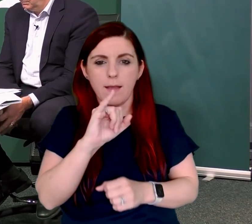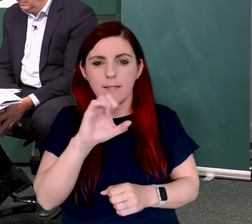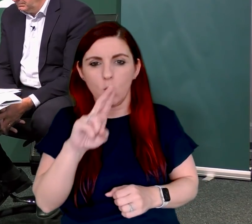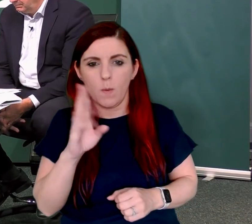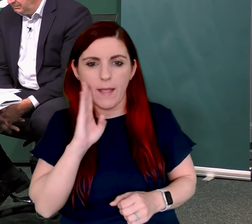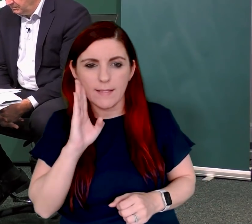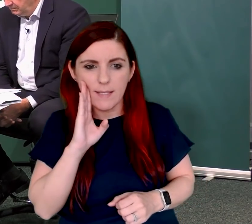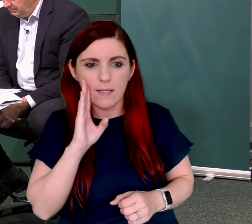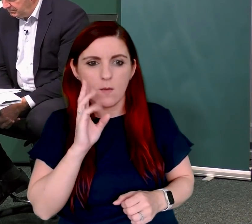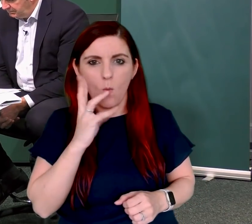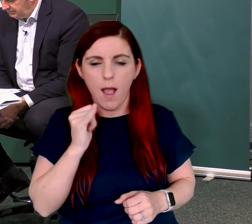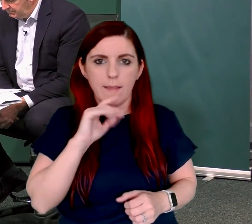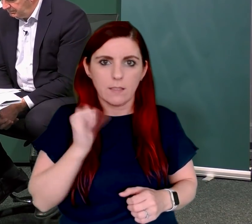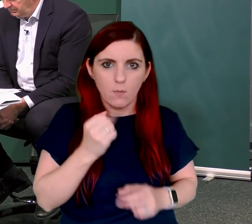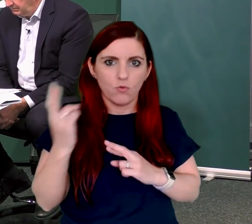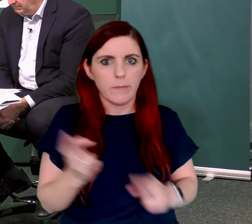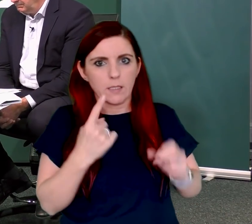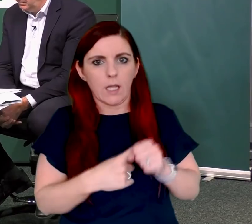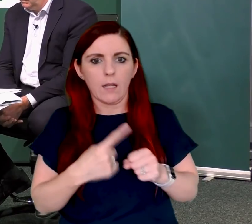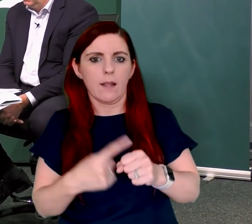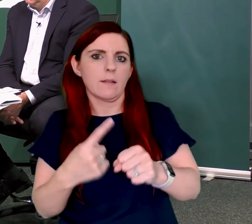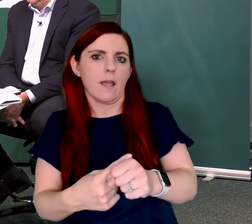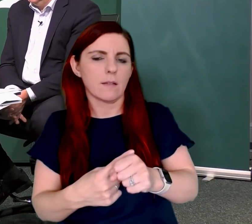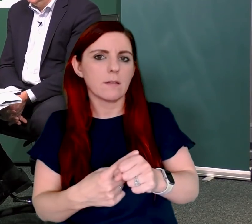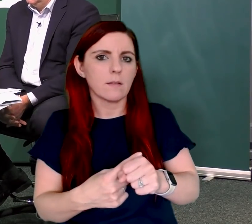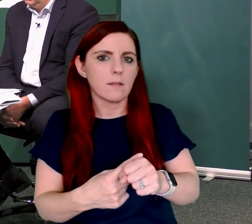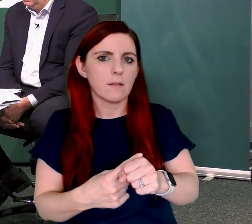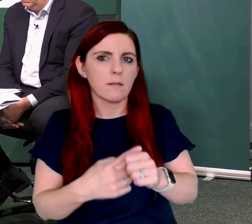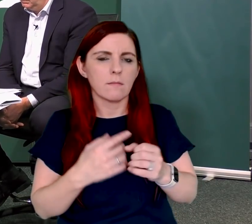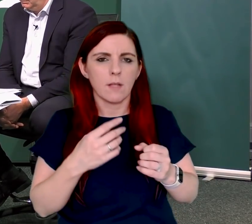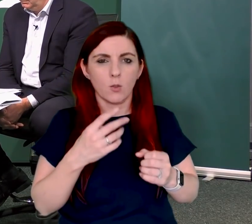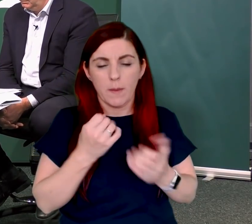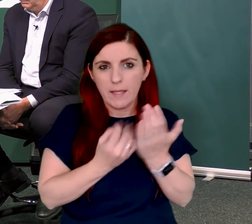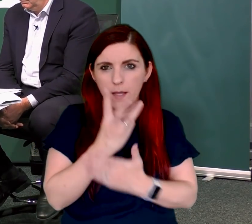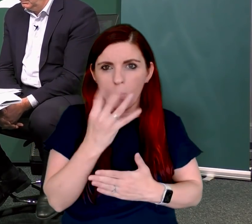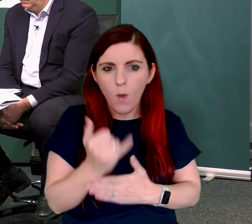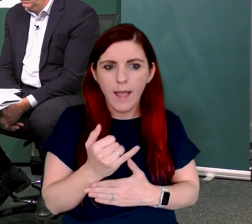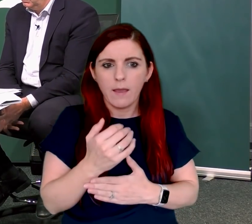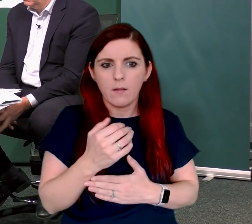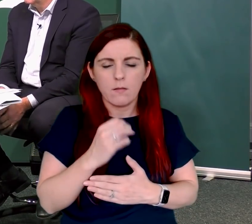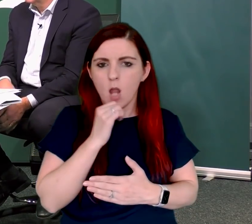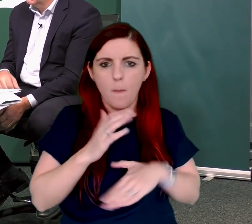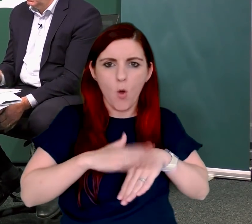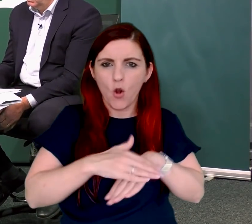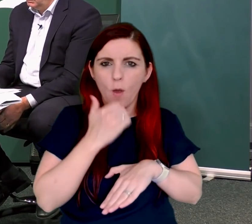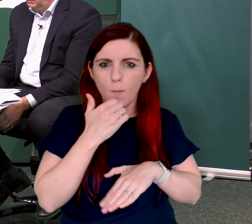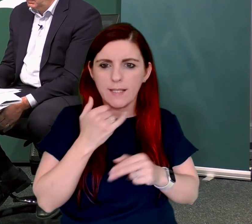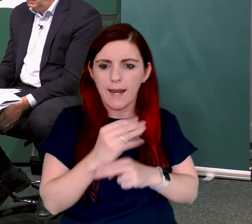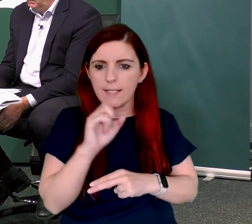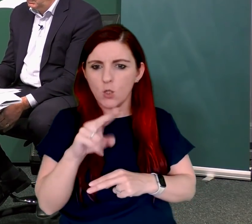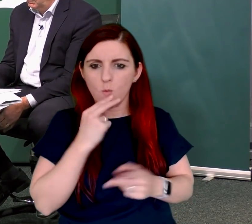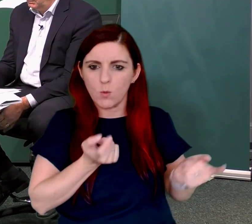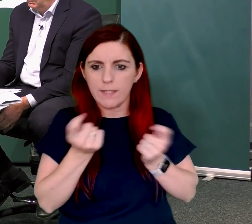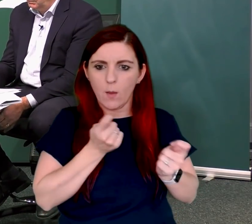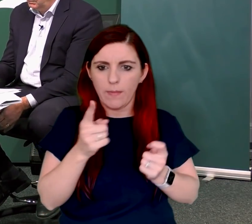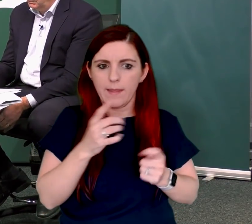give an explanation as to why that capacity hasn't been increased more to deal with the kind of surges that we're facing now? Yeah, I'll just tackle it